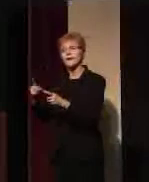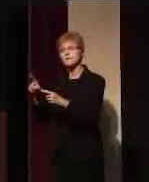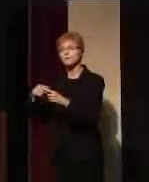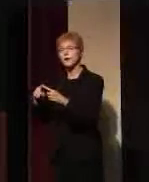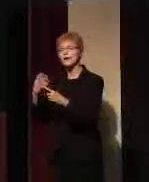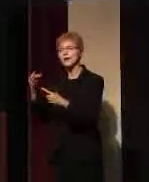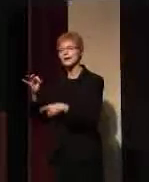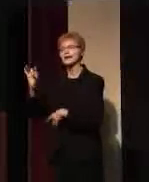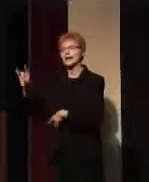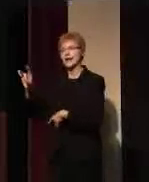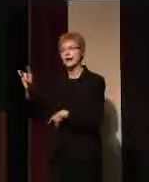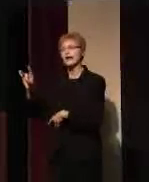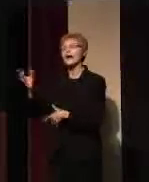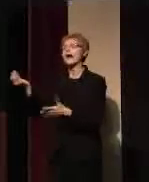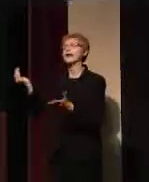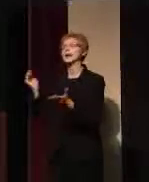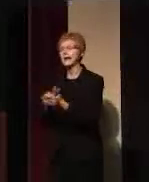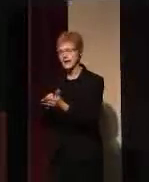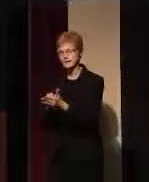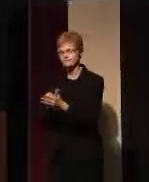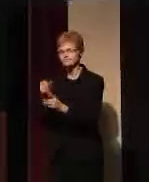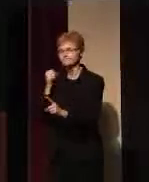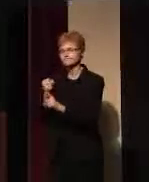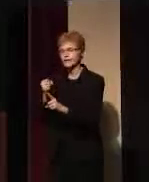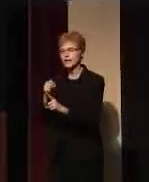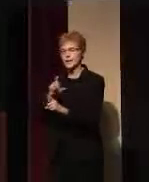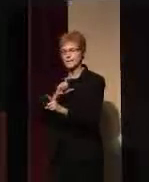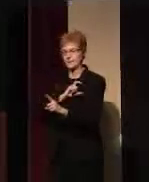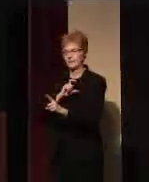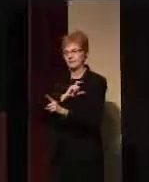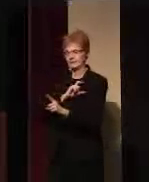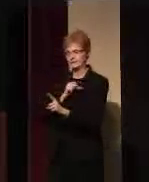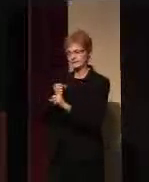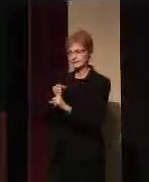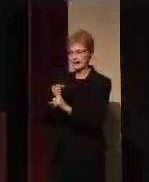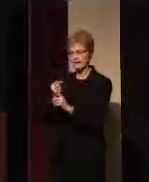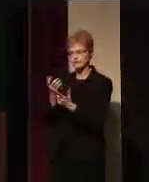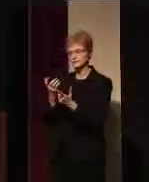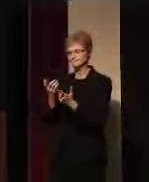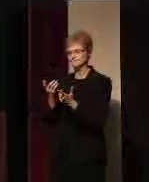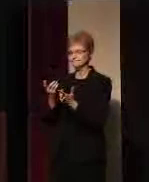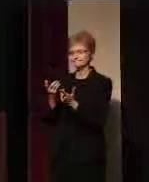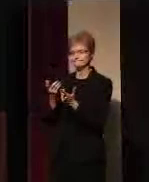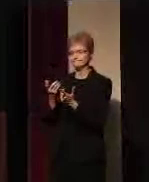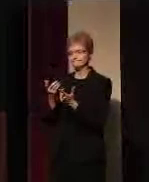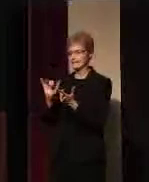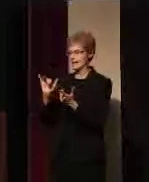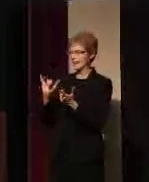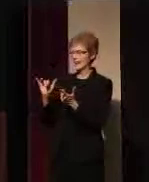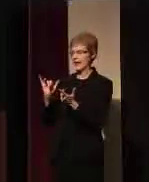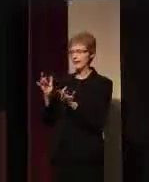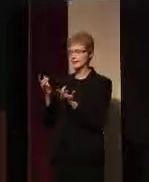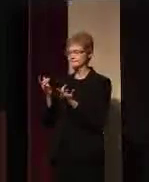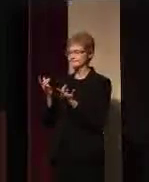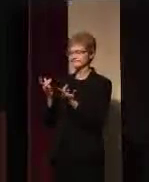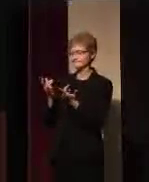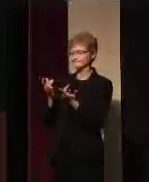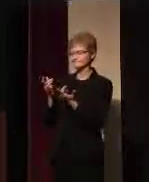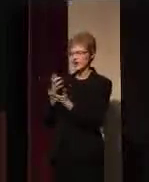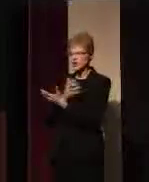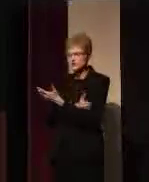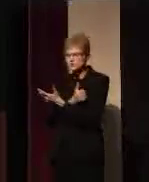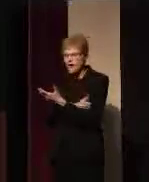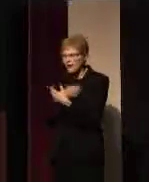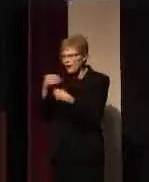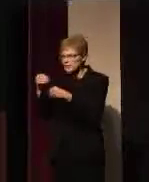1998, when there was another scandal in which the police were found to be basically operating almost like a type of cartel, running